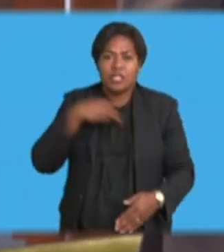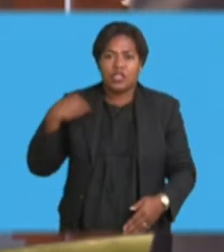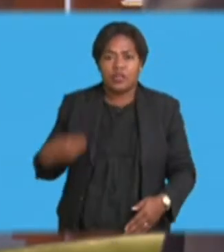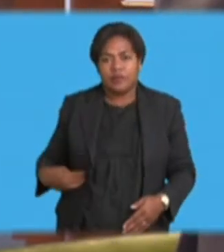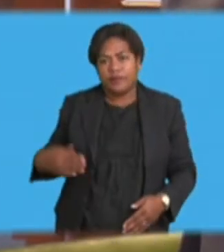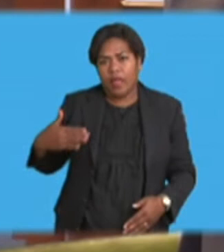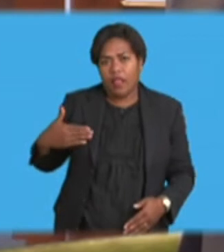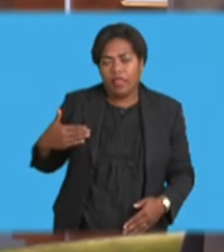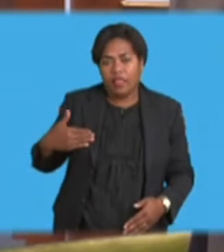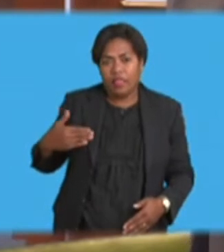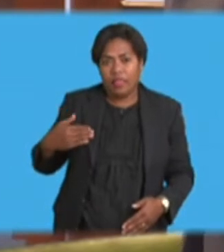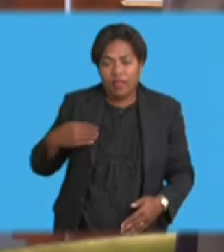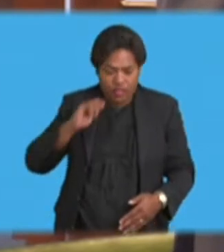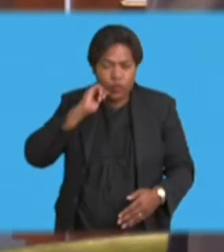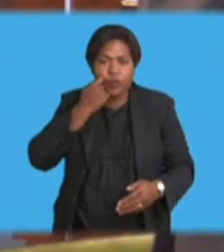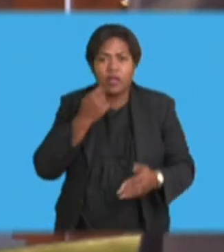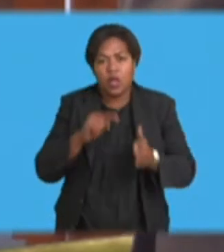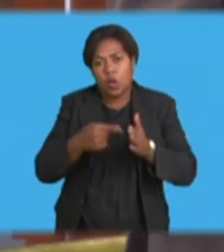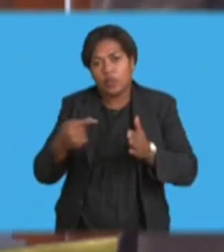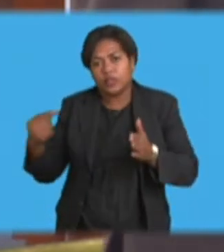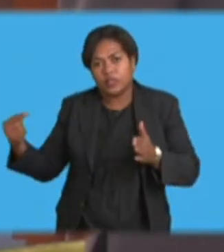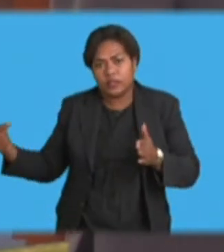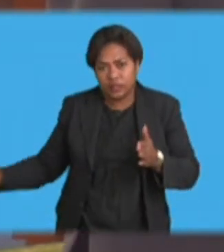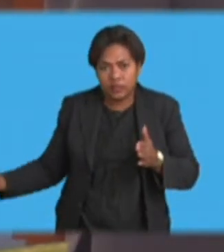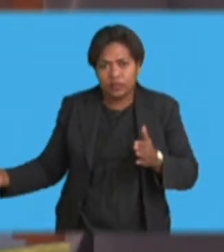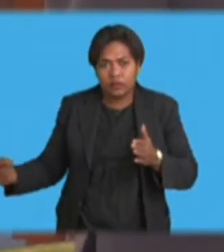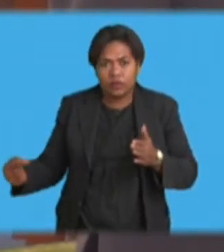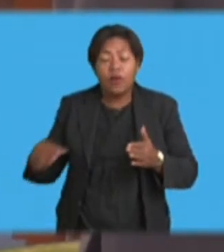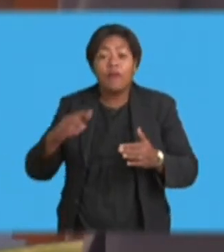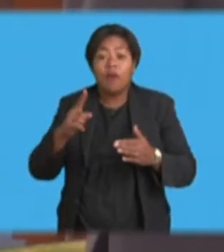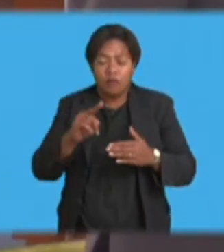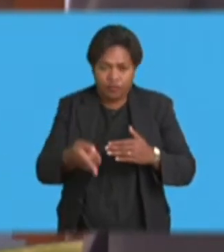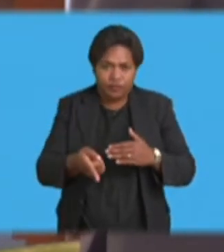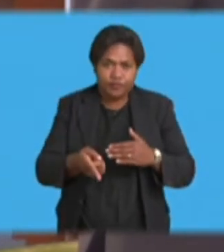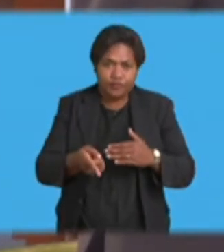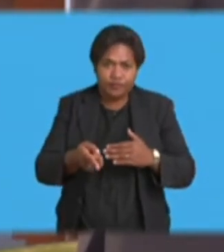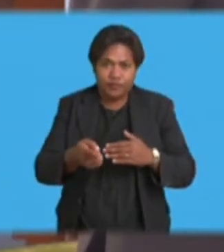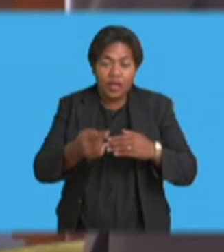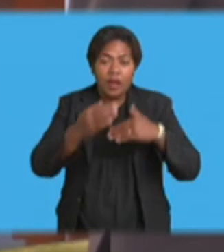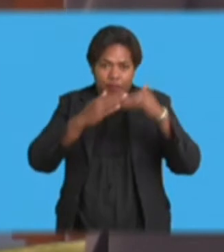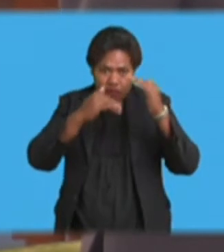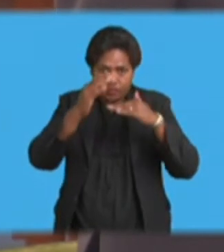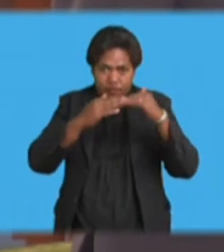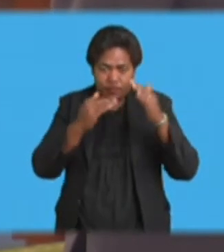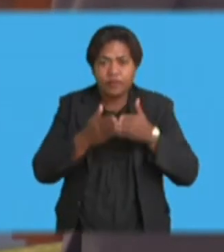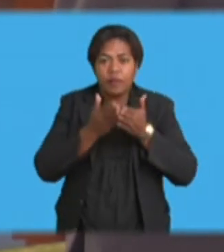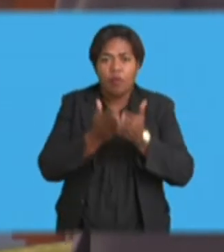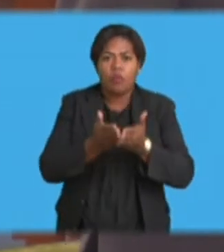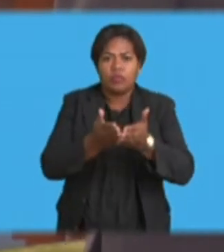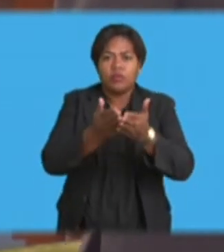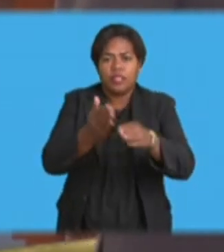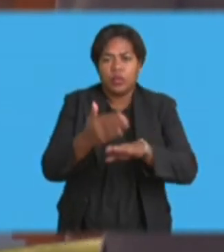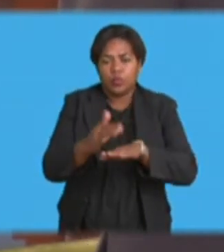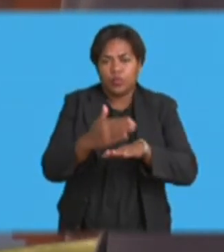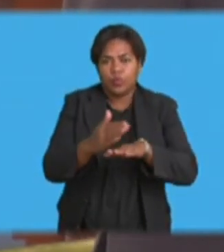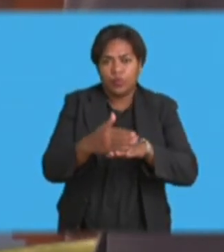have continued with this process all throughout the construction of this new multi-purpose vessel.